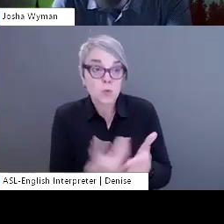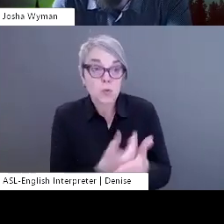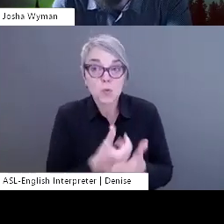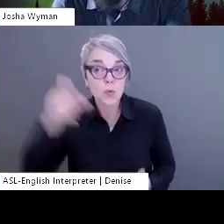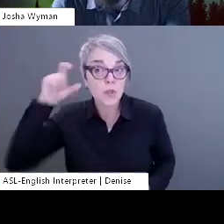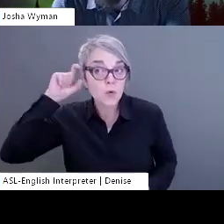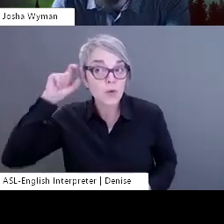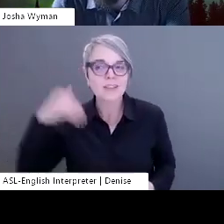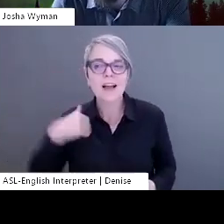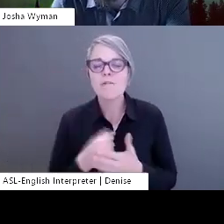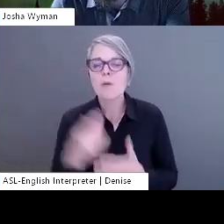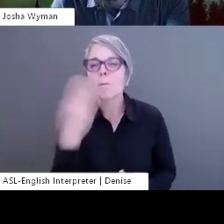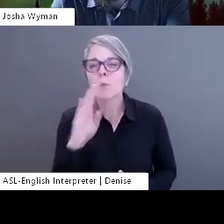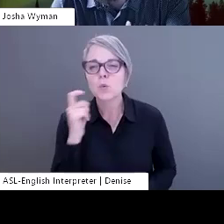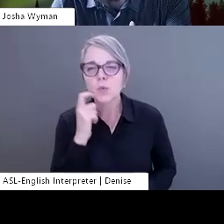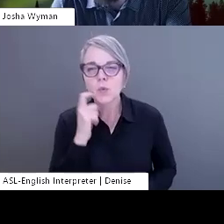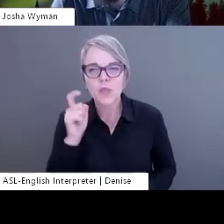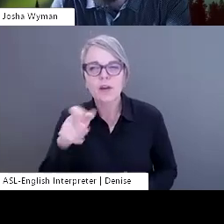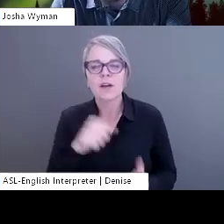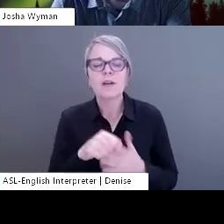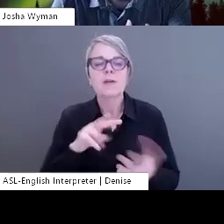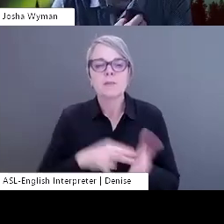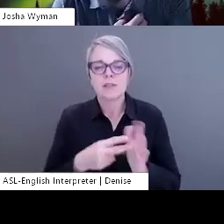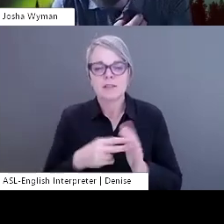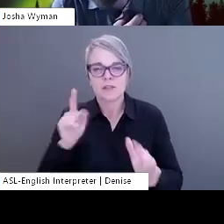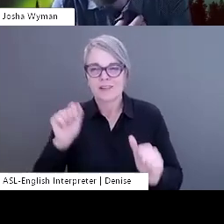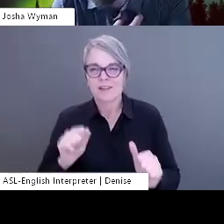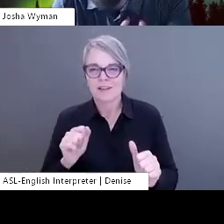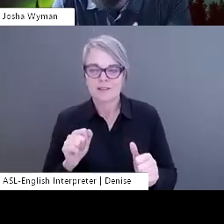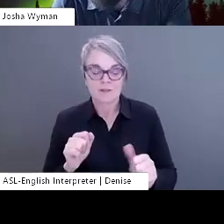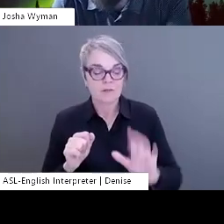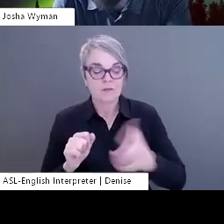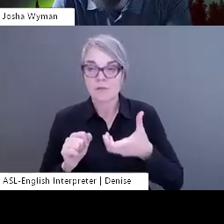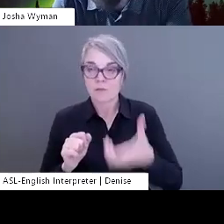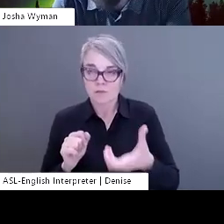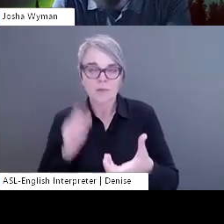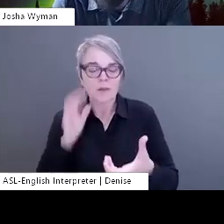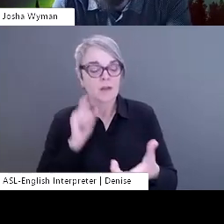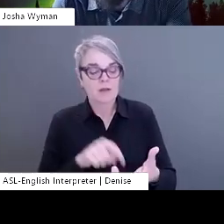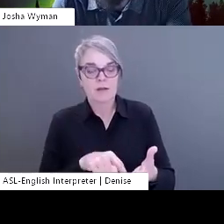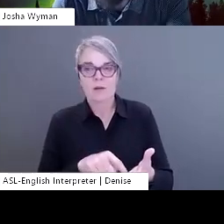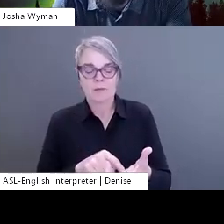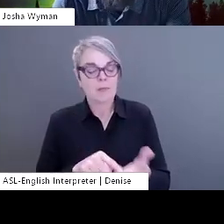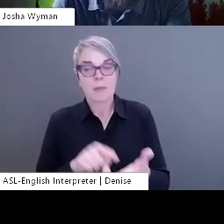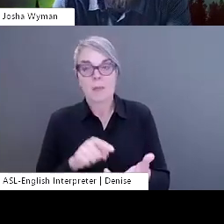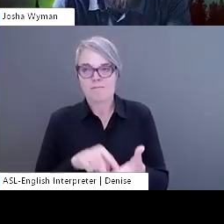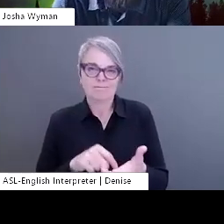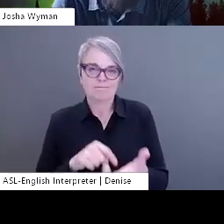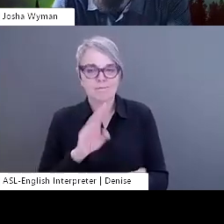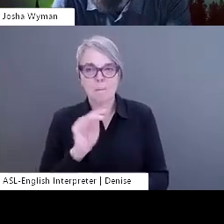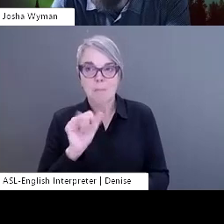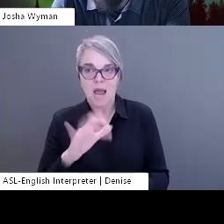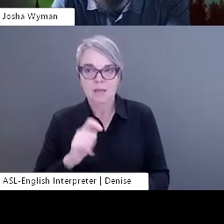enabled support, meaning that you might be able to connect your microphone directly to their hearing aid. And I